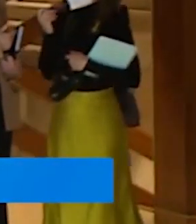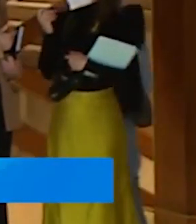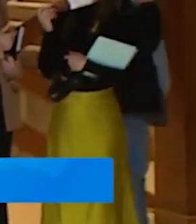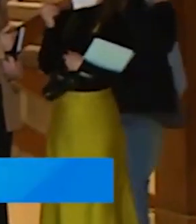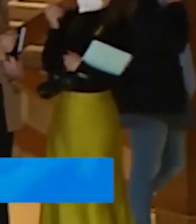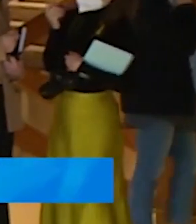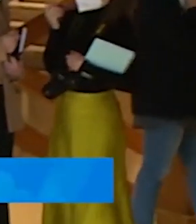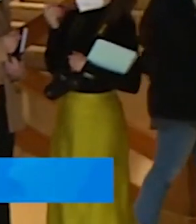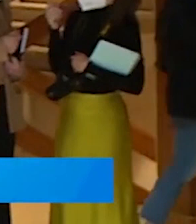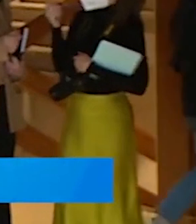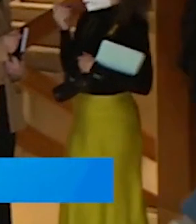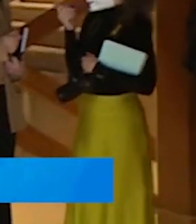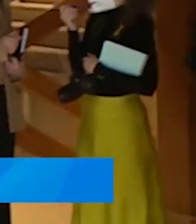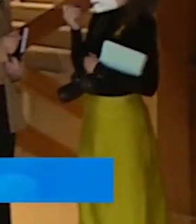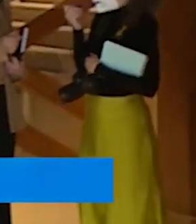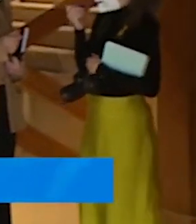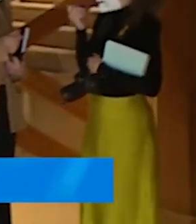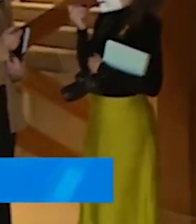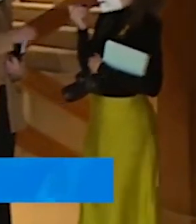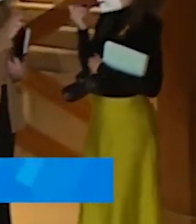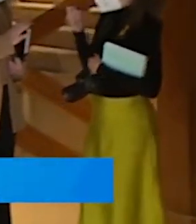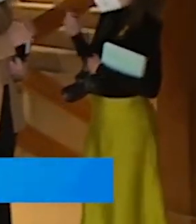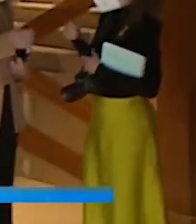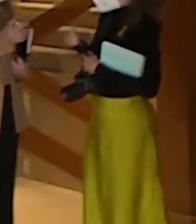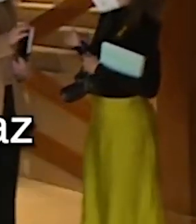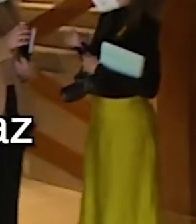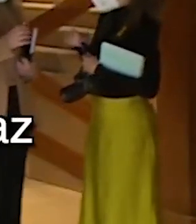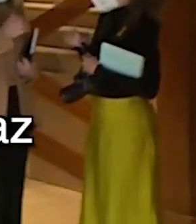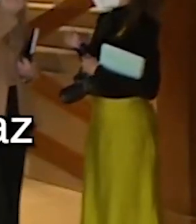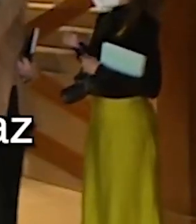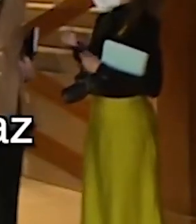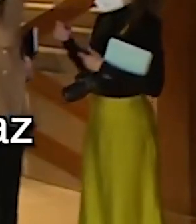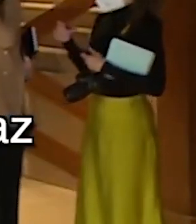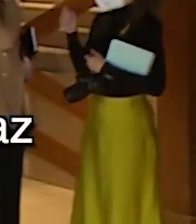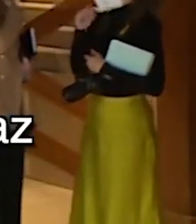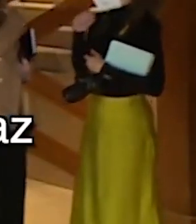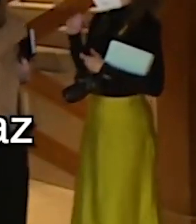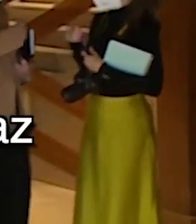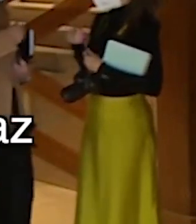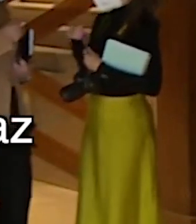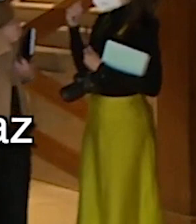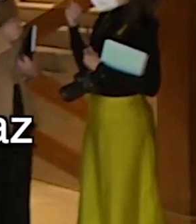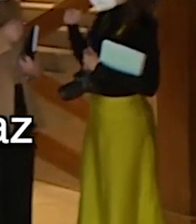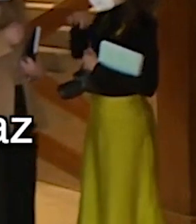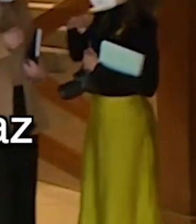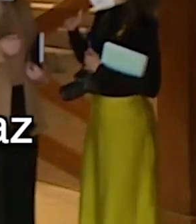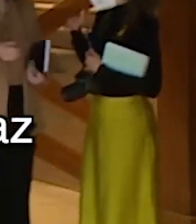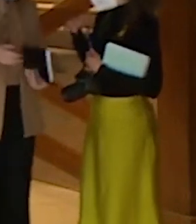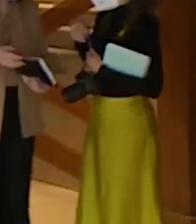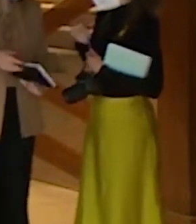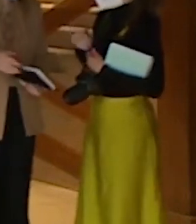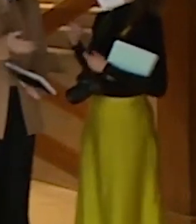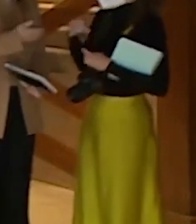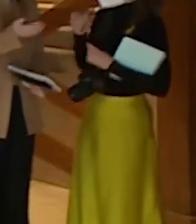it's the right direction, because at the end of the day, to sit together and to study together, that's the best way to know each other